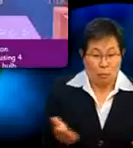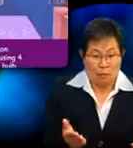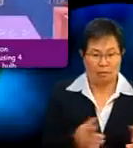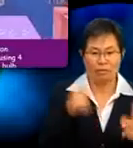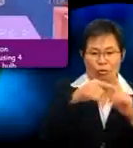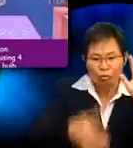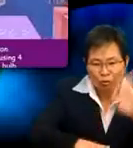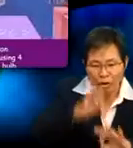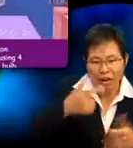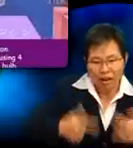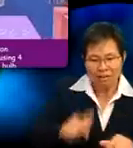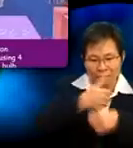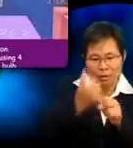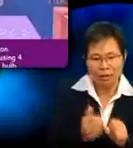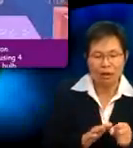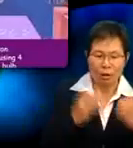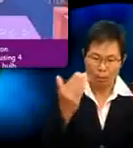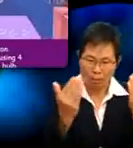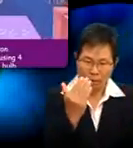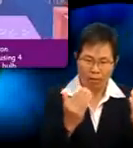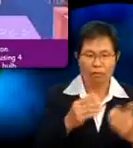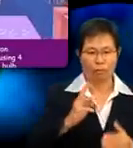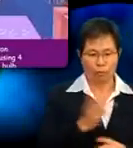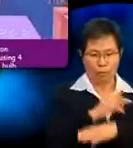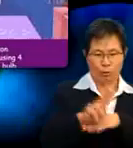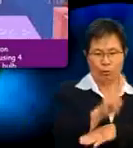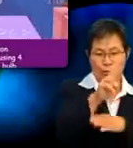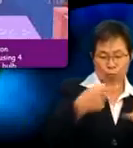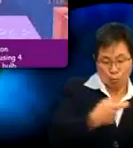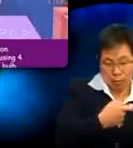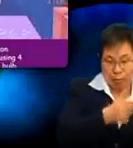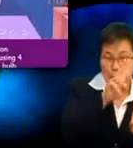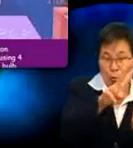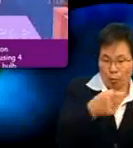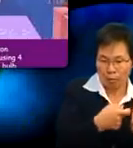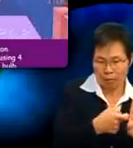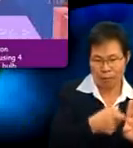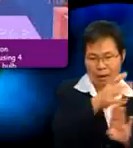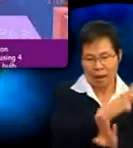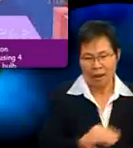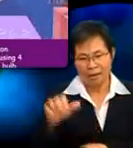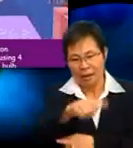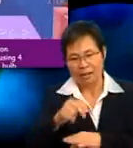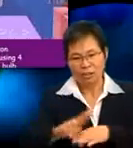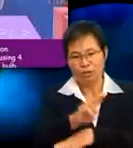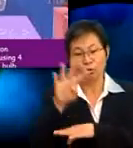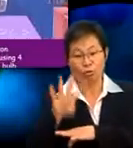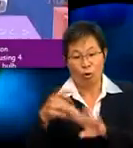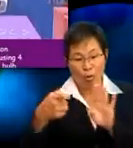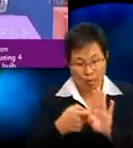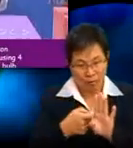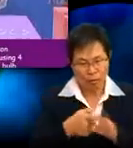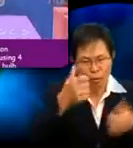Well, to find out, let's make a comparison. We use